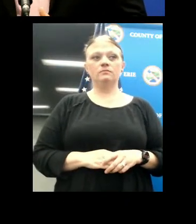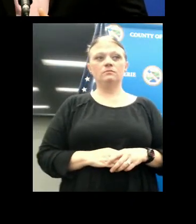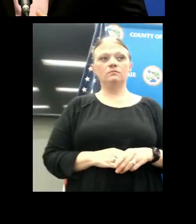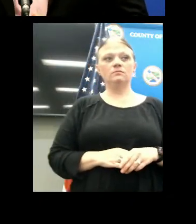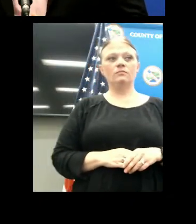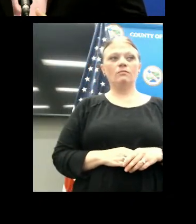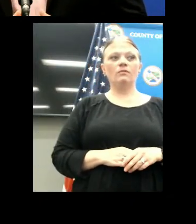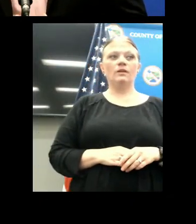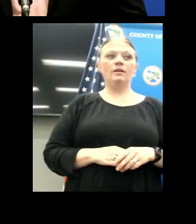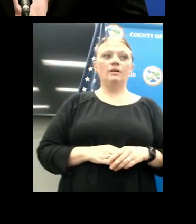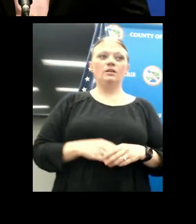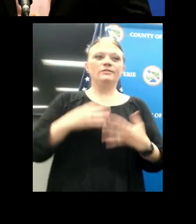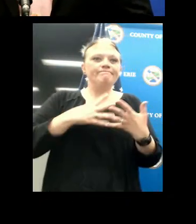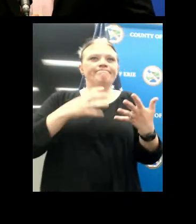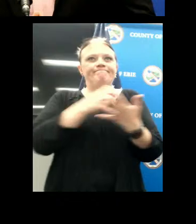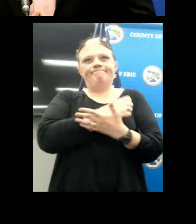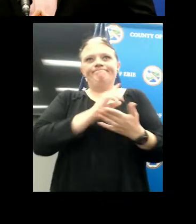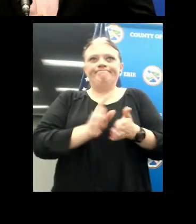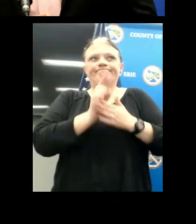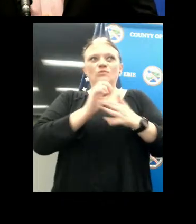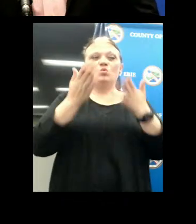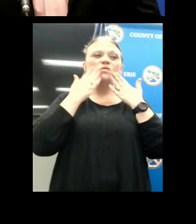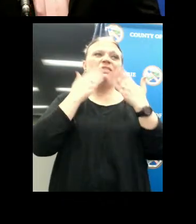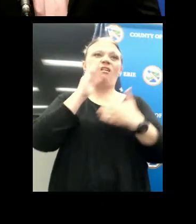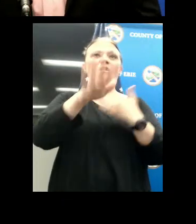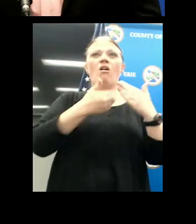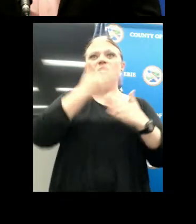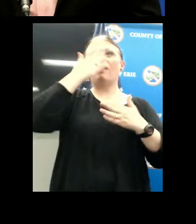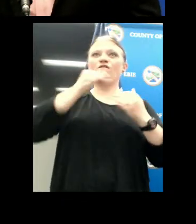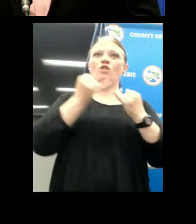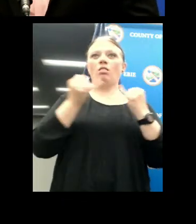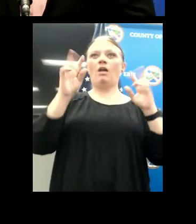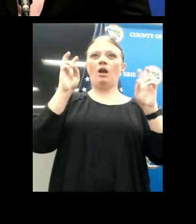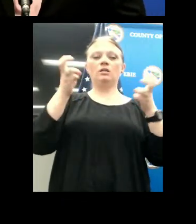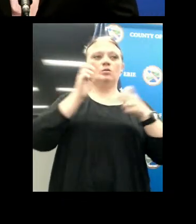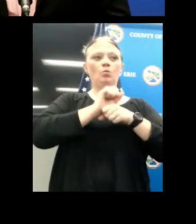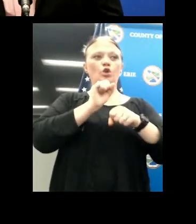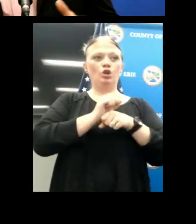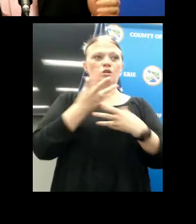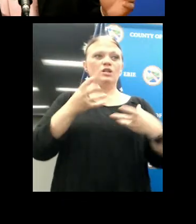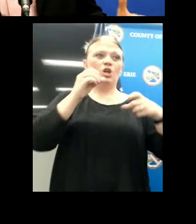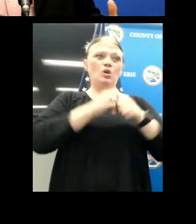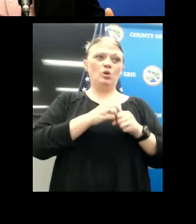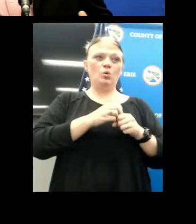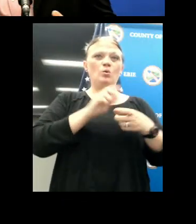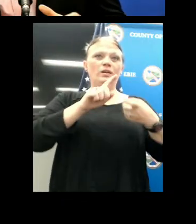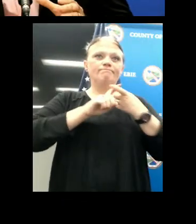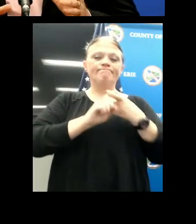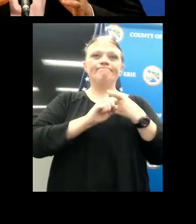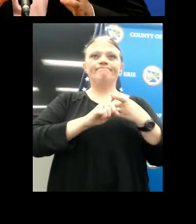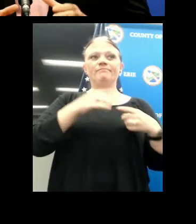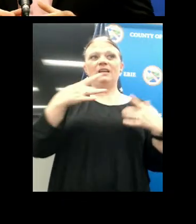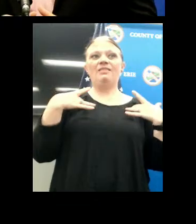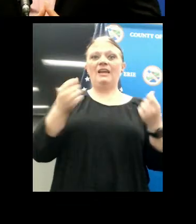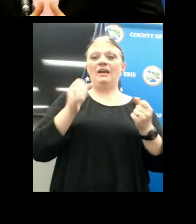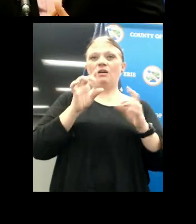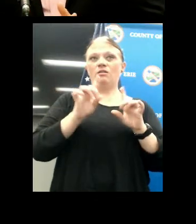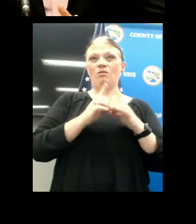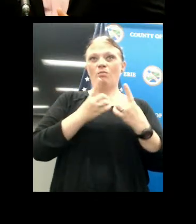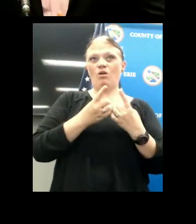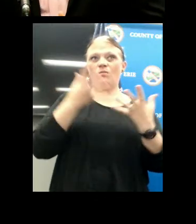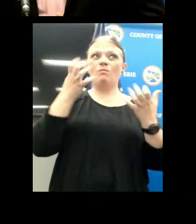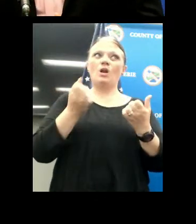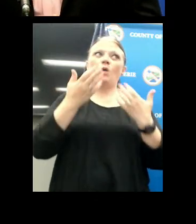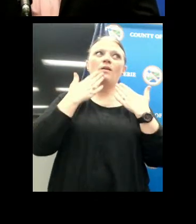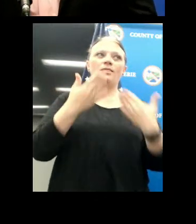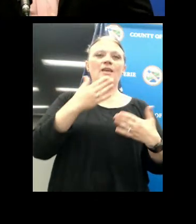I did want to take a quick second to thank all the frontline workers, including our good friends at the health department, but I want to take a special second to thank